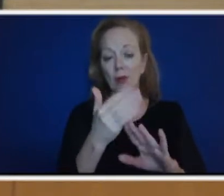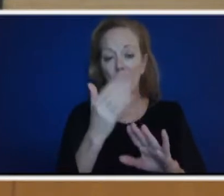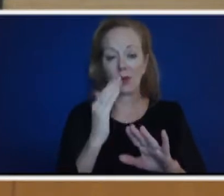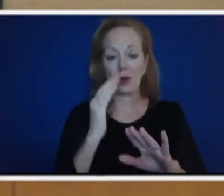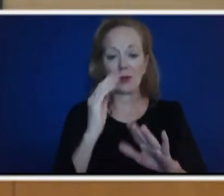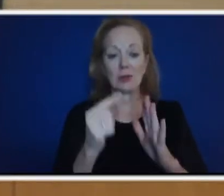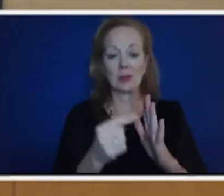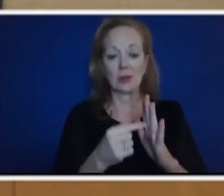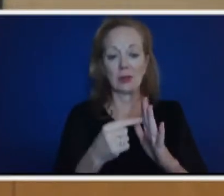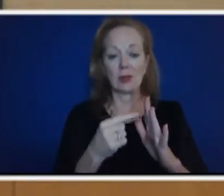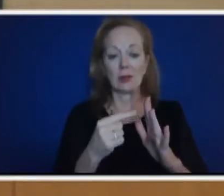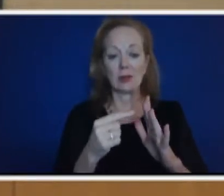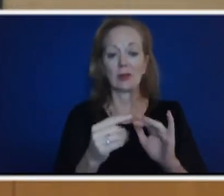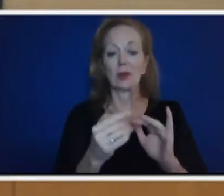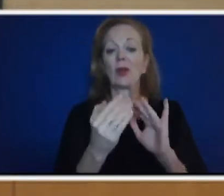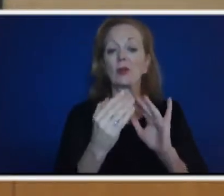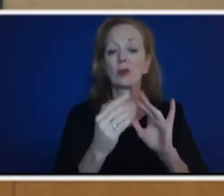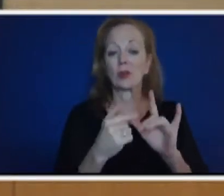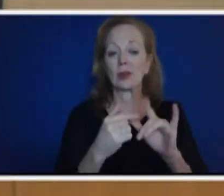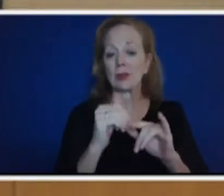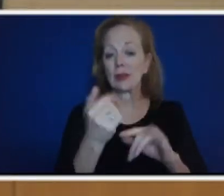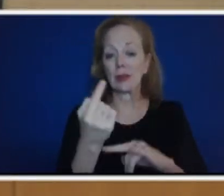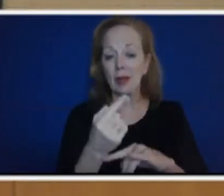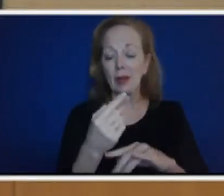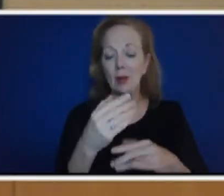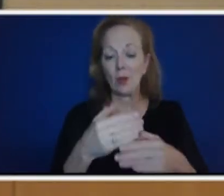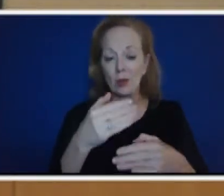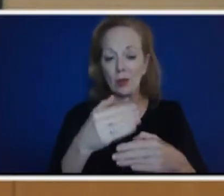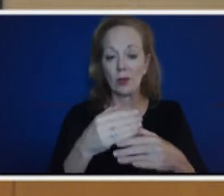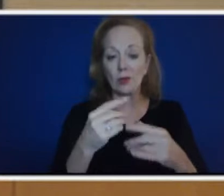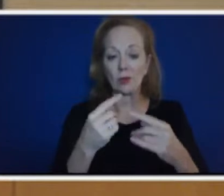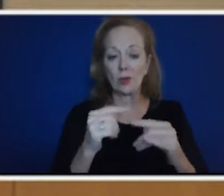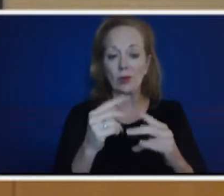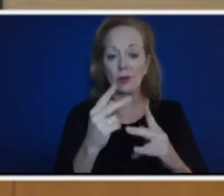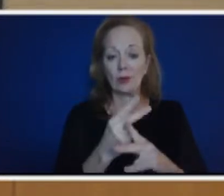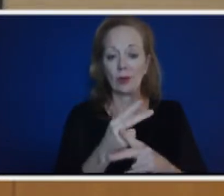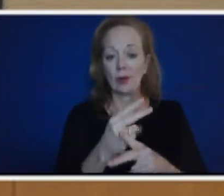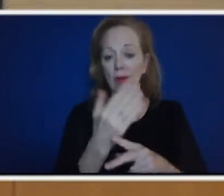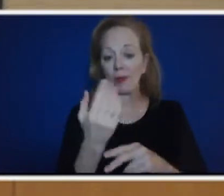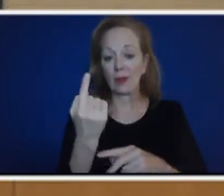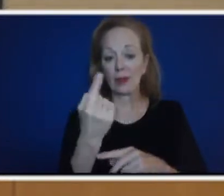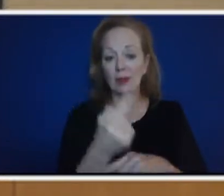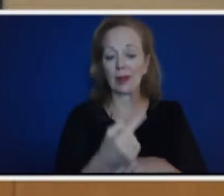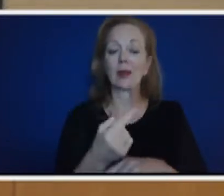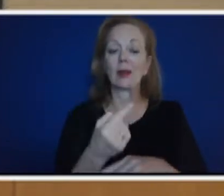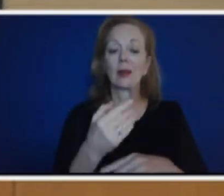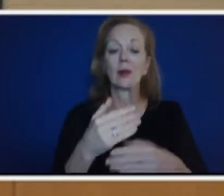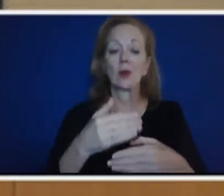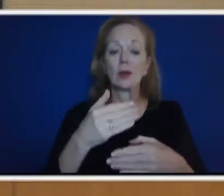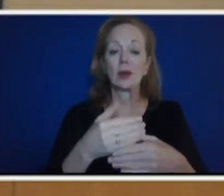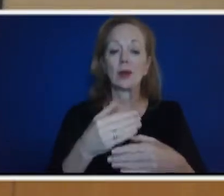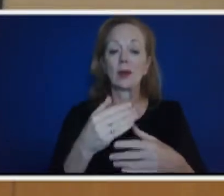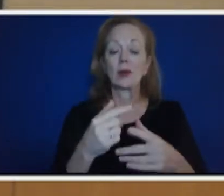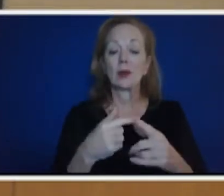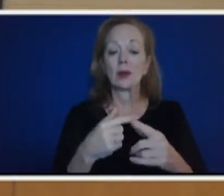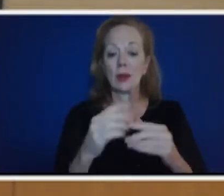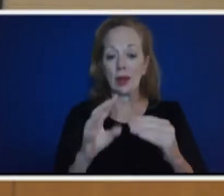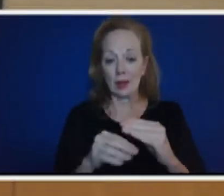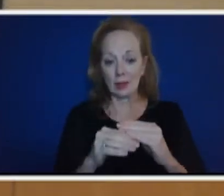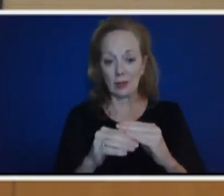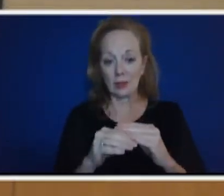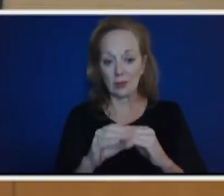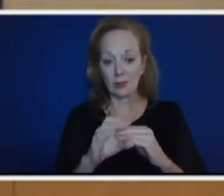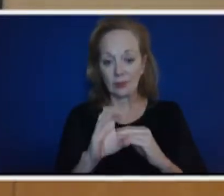we were getting up closer to that 10-day window, but we're trying to get those out within that 15-day window to give us some extra cushion. So